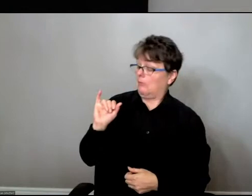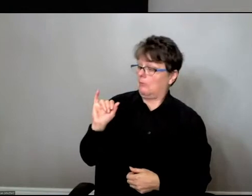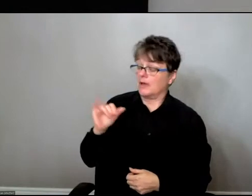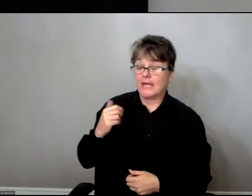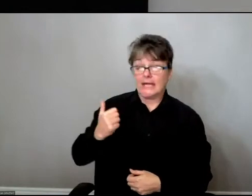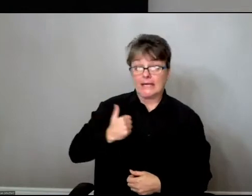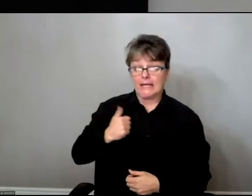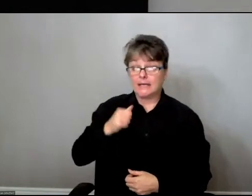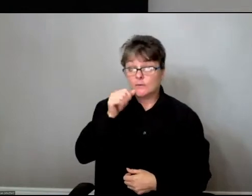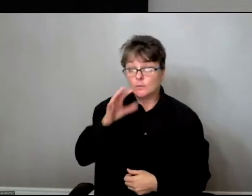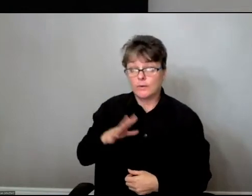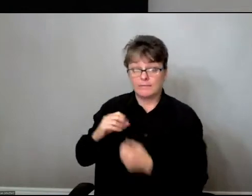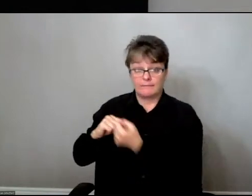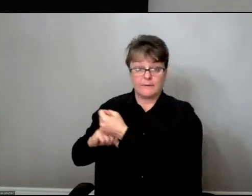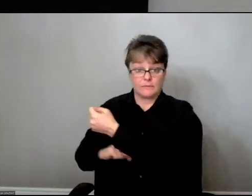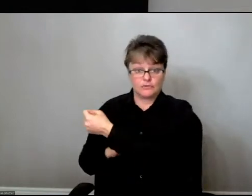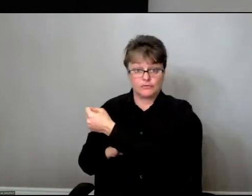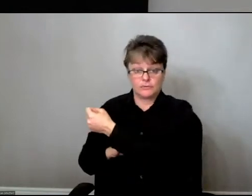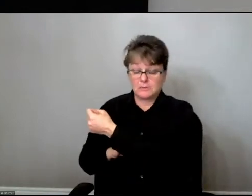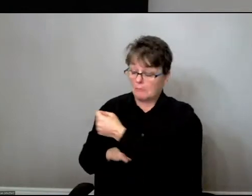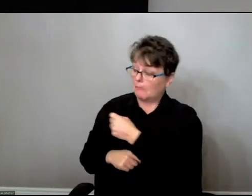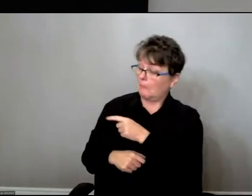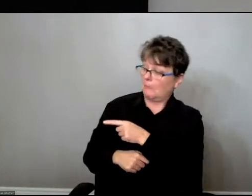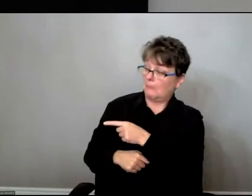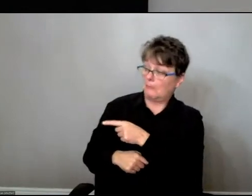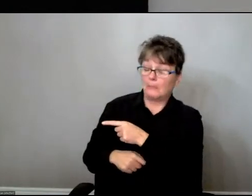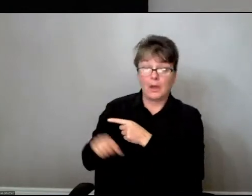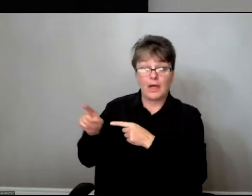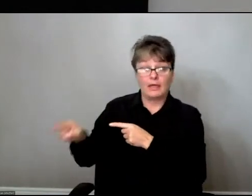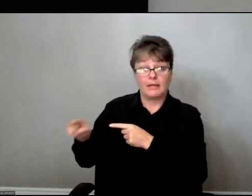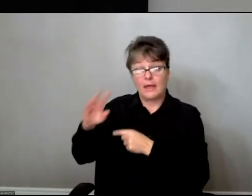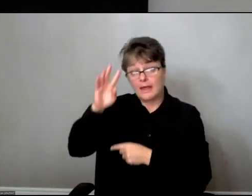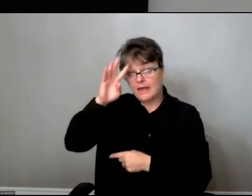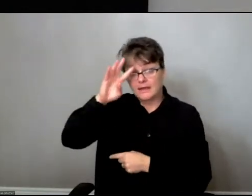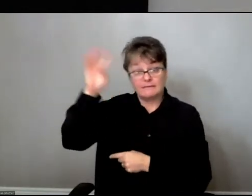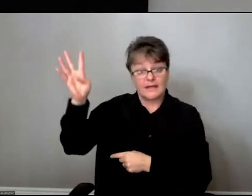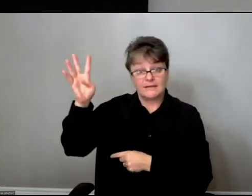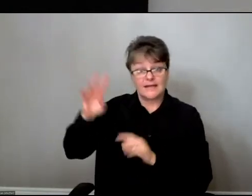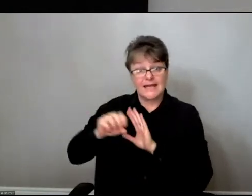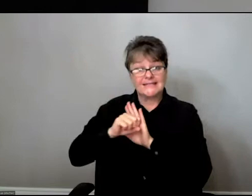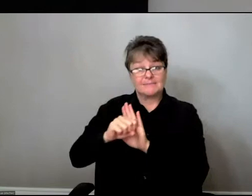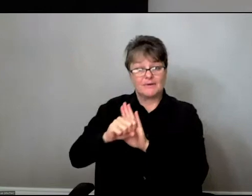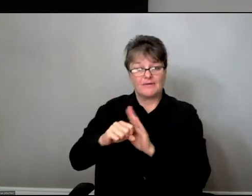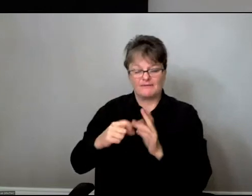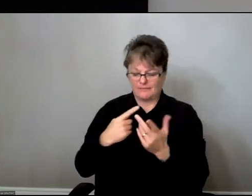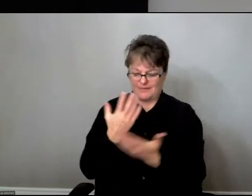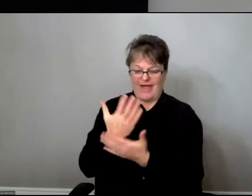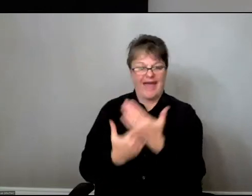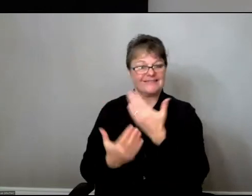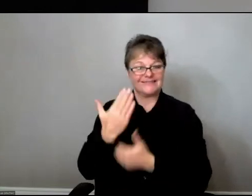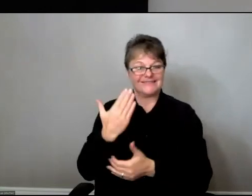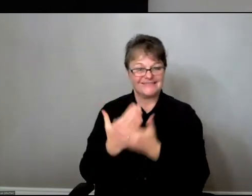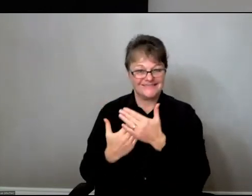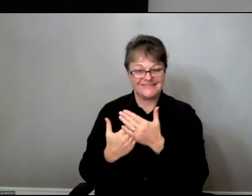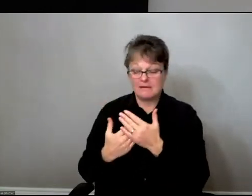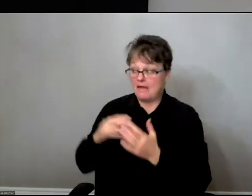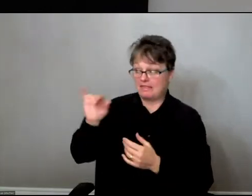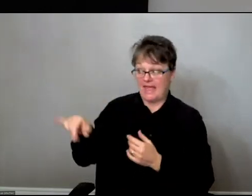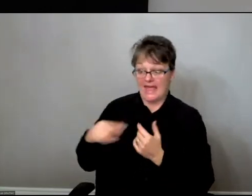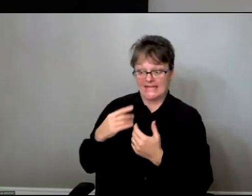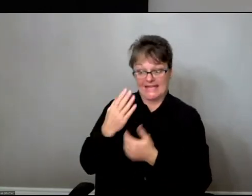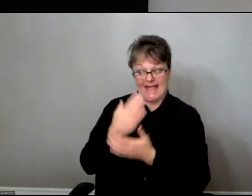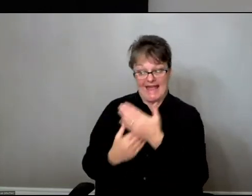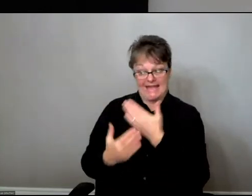Foundation that came up with the silent hand signal aimed at helping those who might be in a